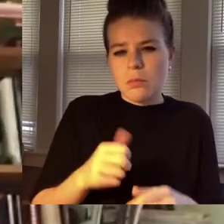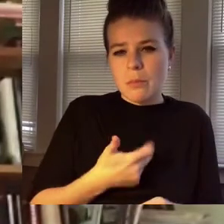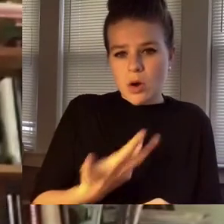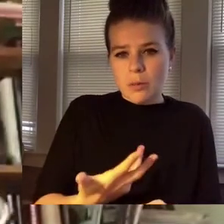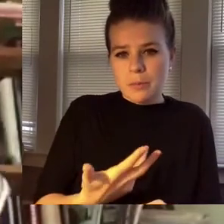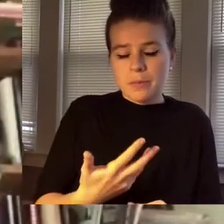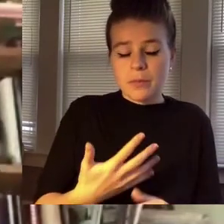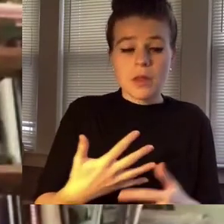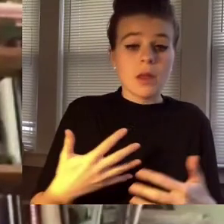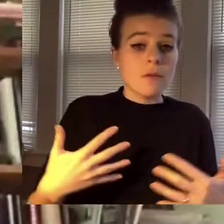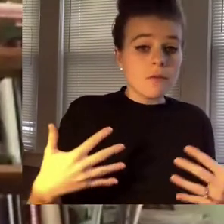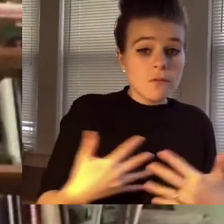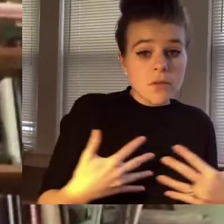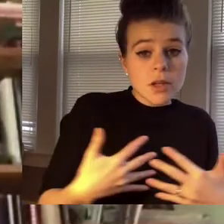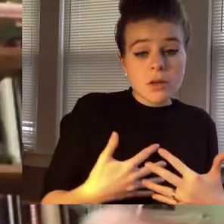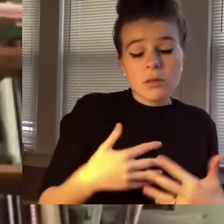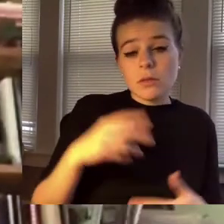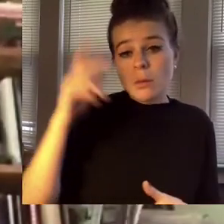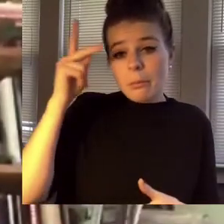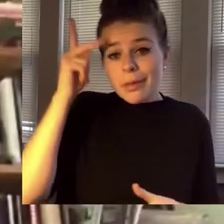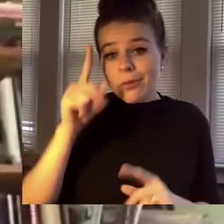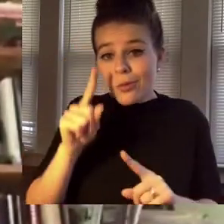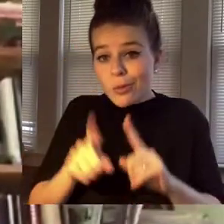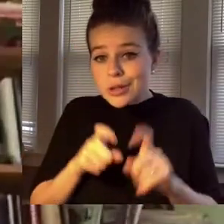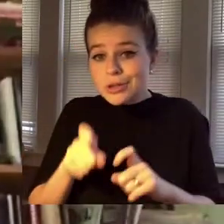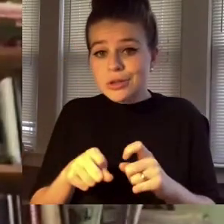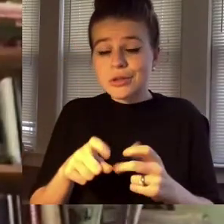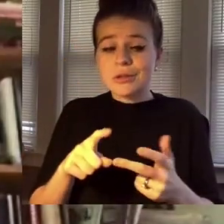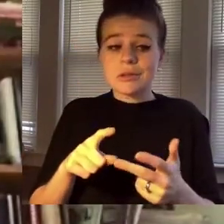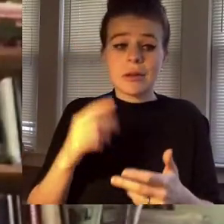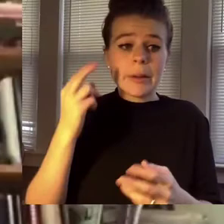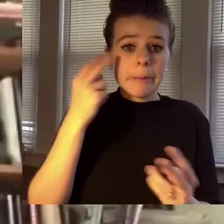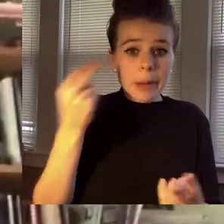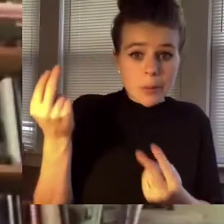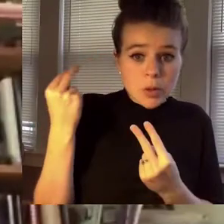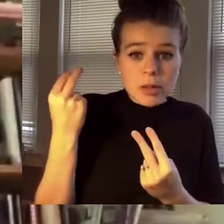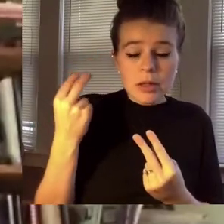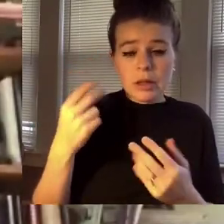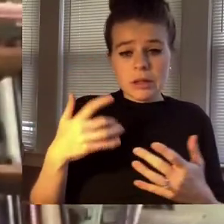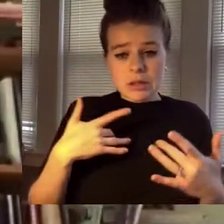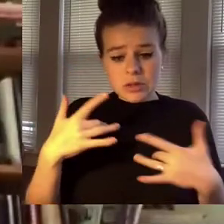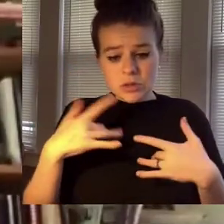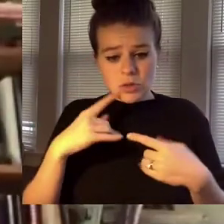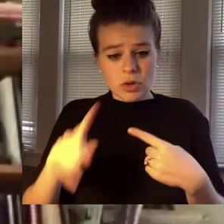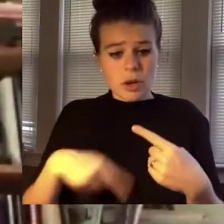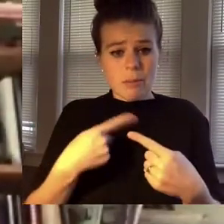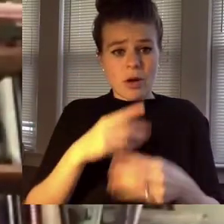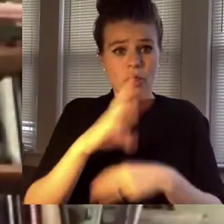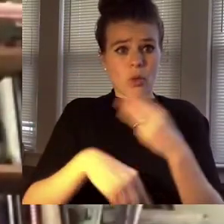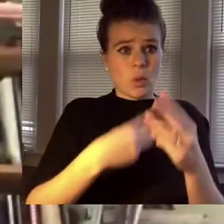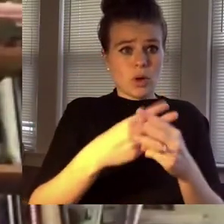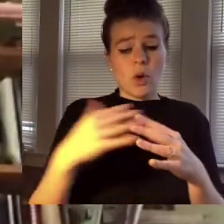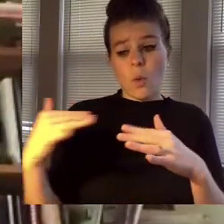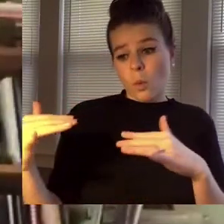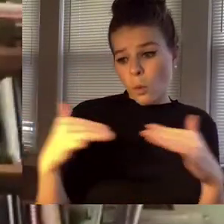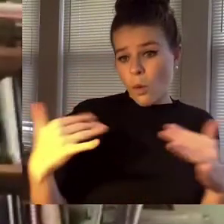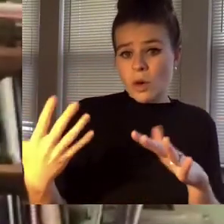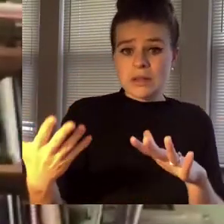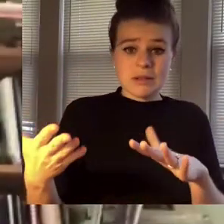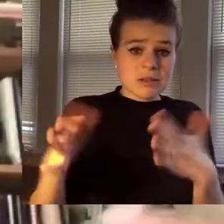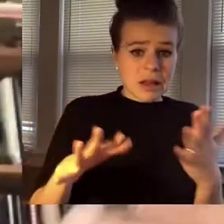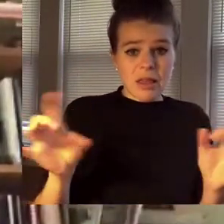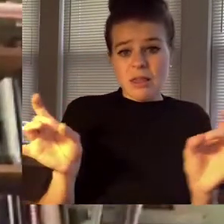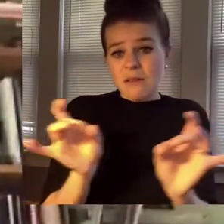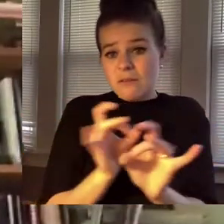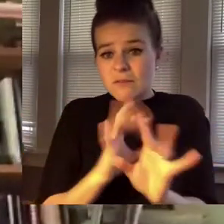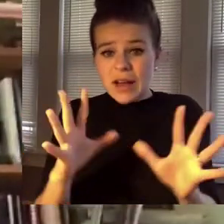fear, political questions, memory, concern about the conditions of the world, wars, deaths, violence, and then the sorrow